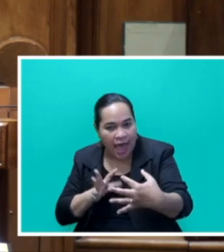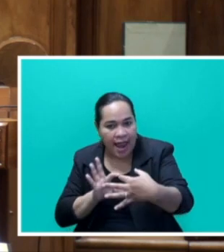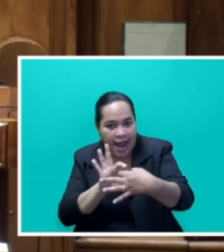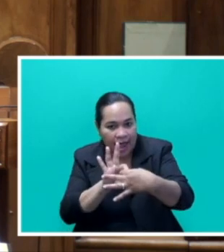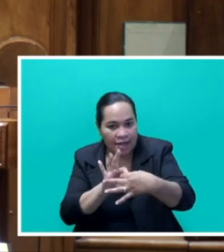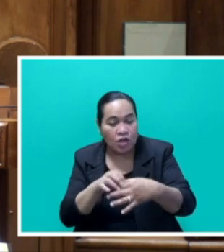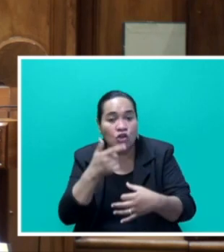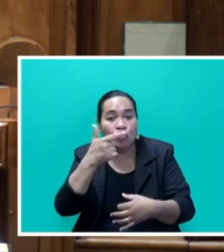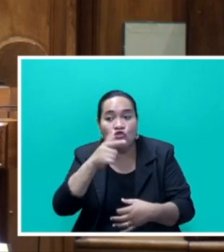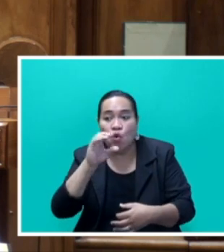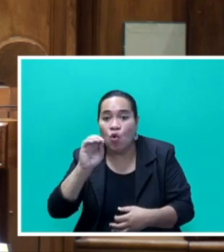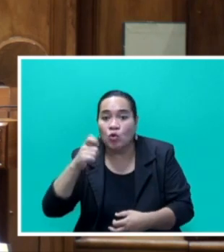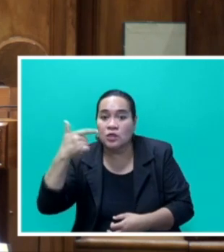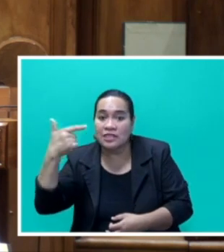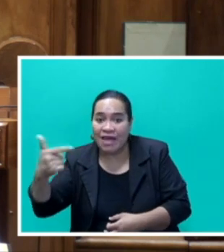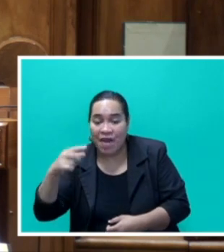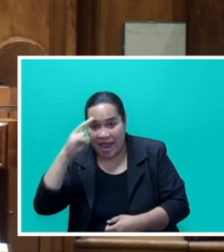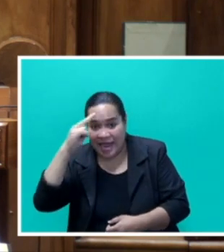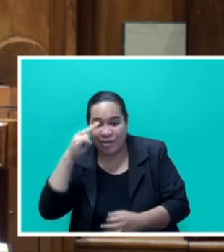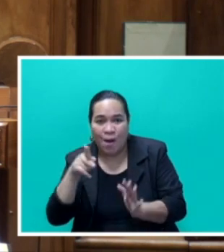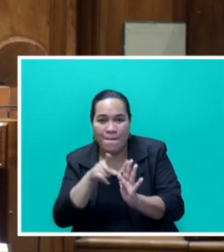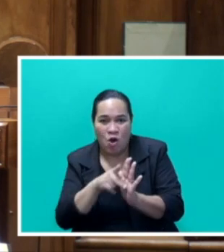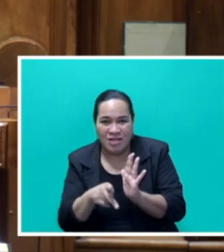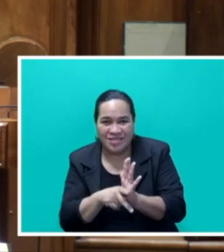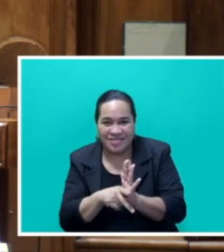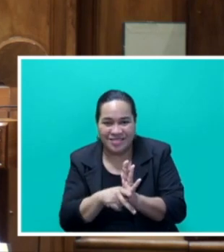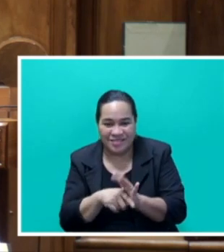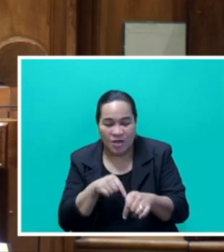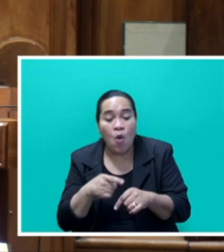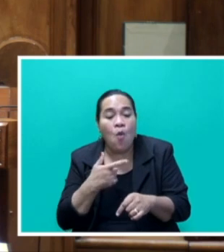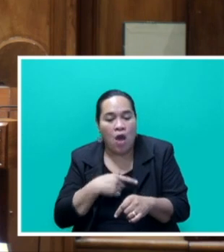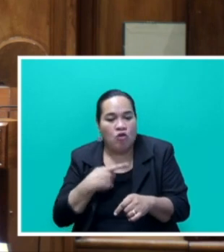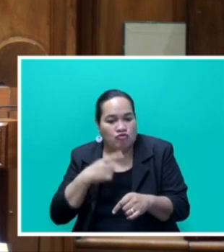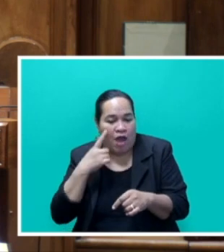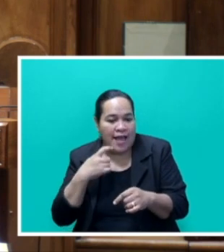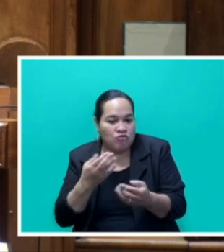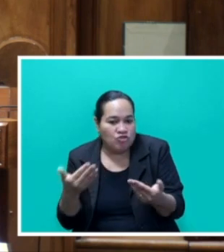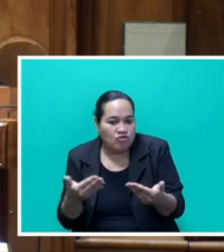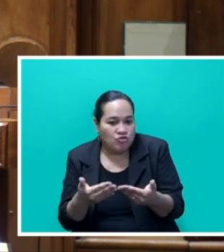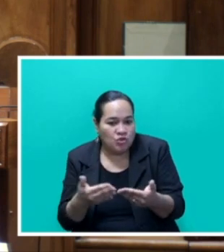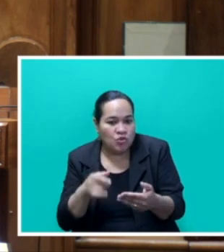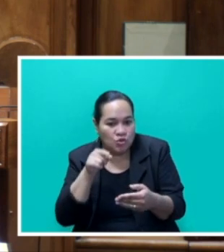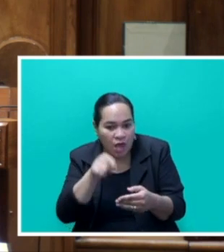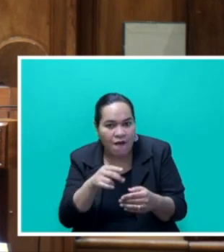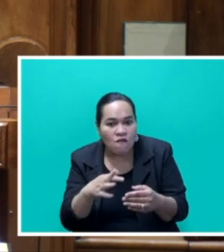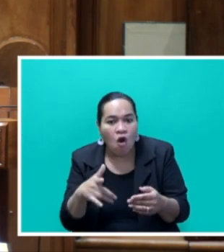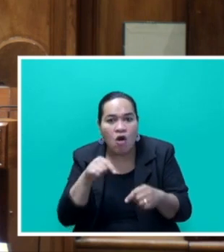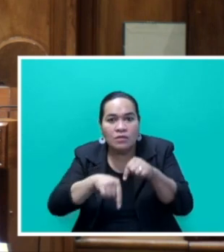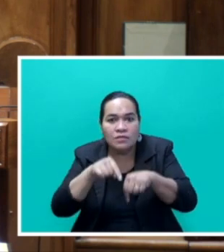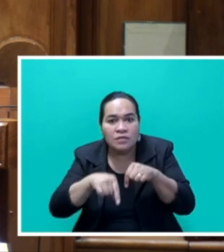National Forest Policy, which aims to introduce an effective mangrove management framework for the Rio